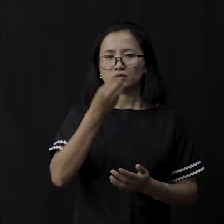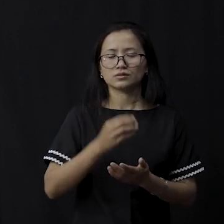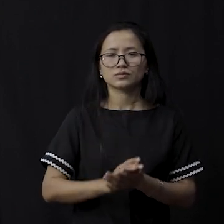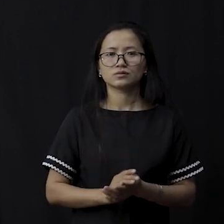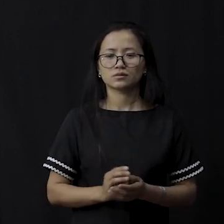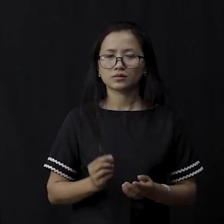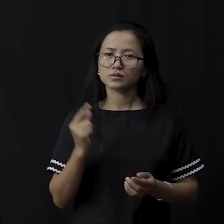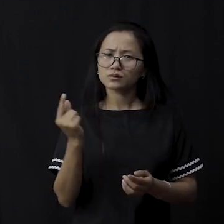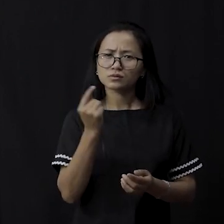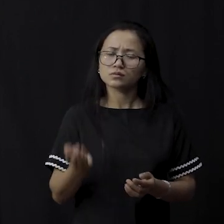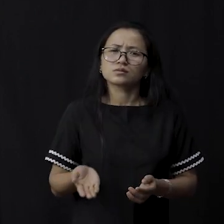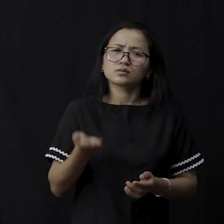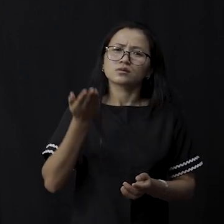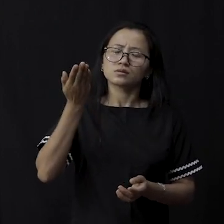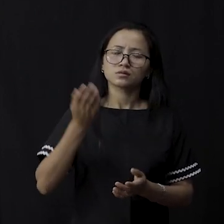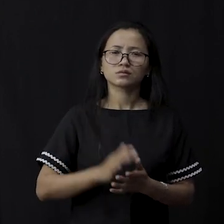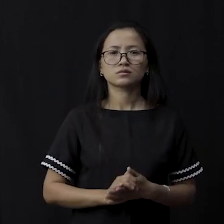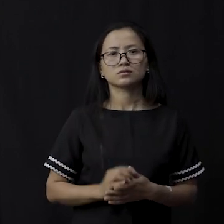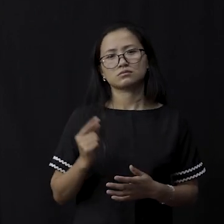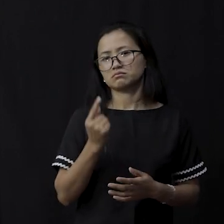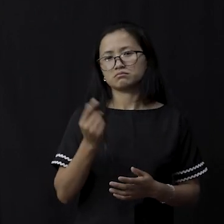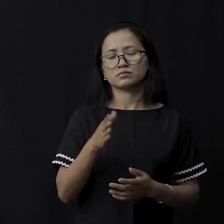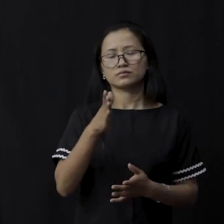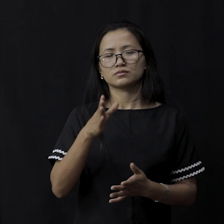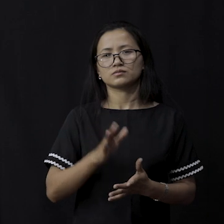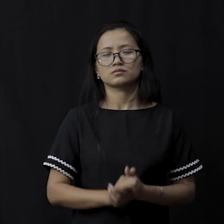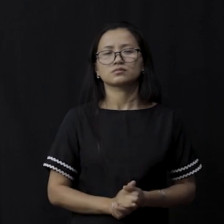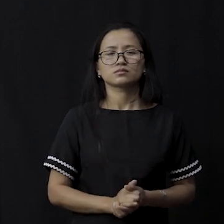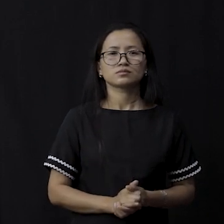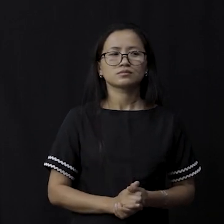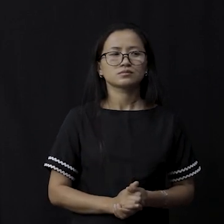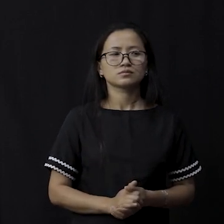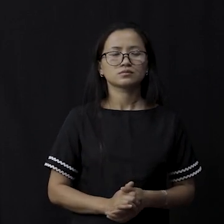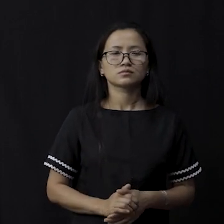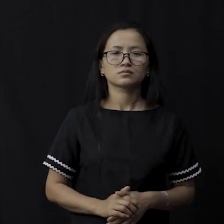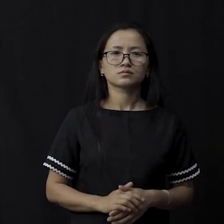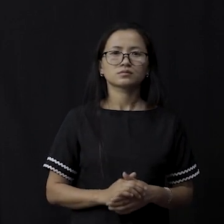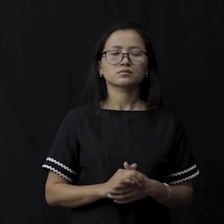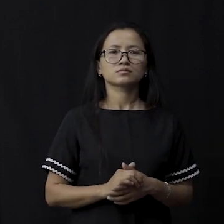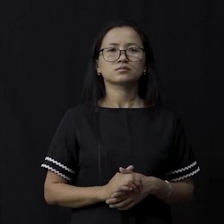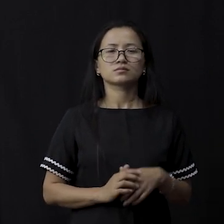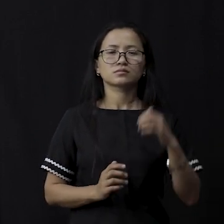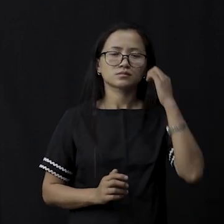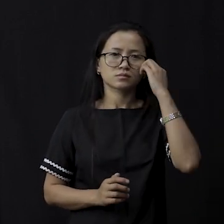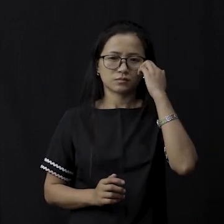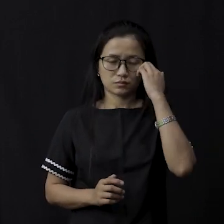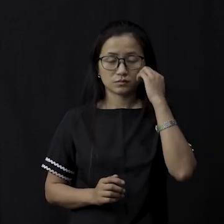us to use up. If there was no vitamins, we cannot use up those food also, okay? See, vitamins.